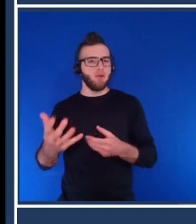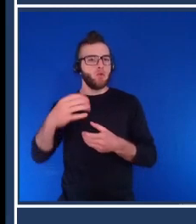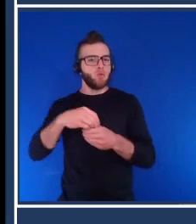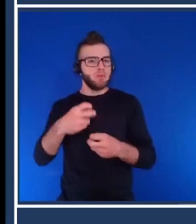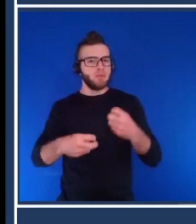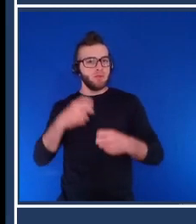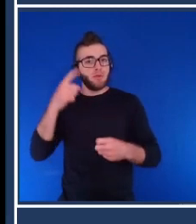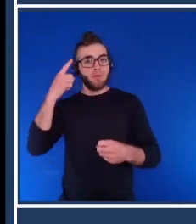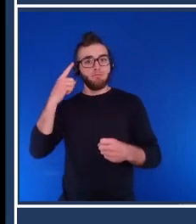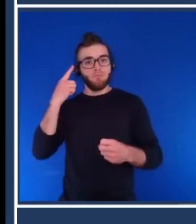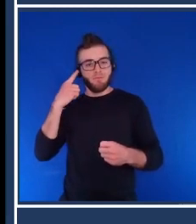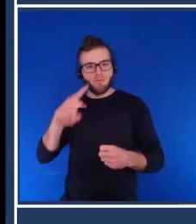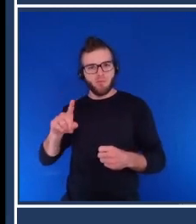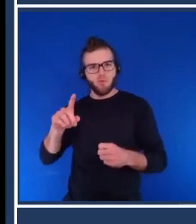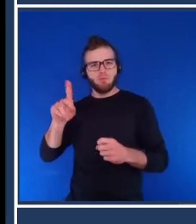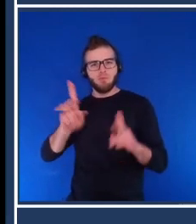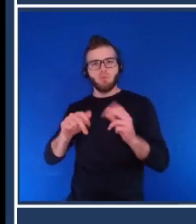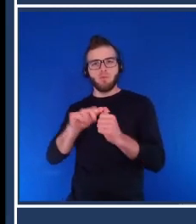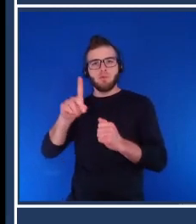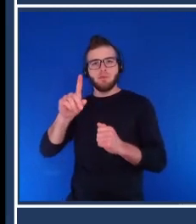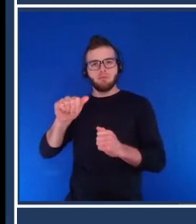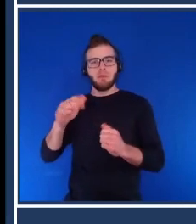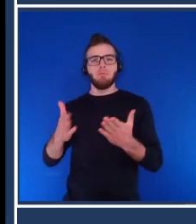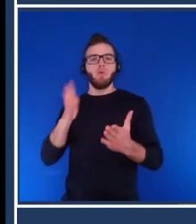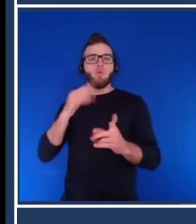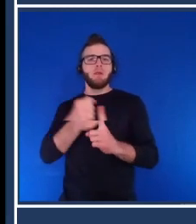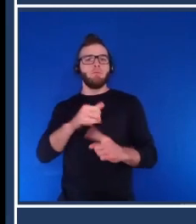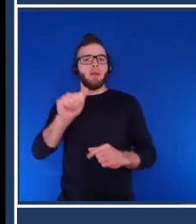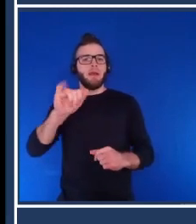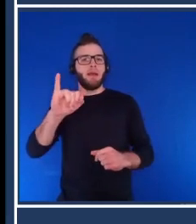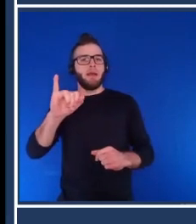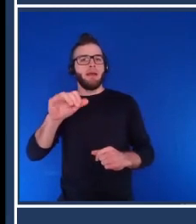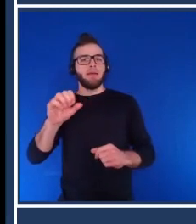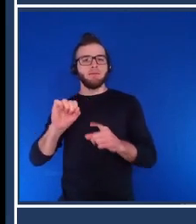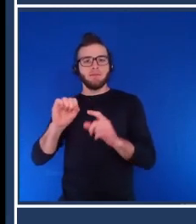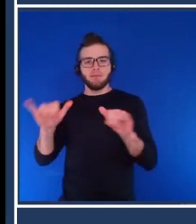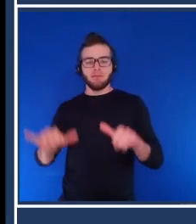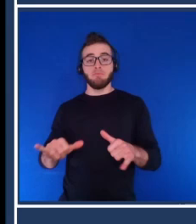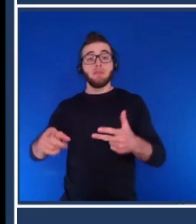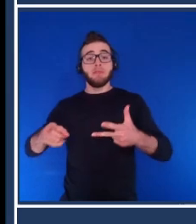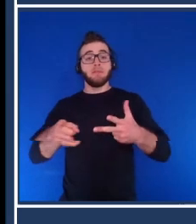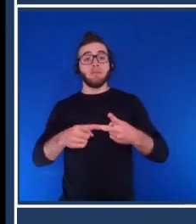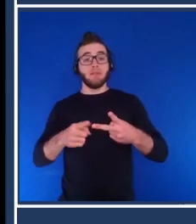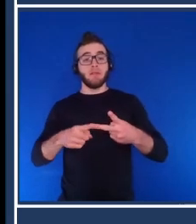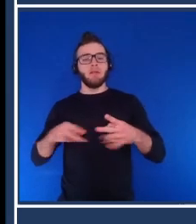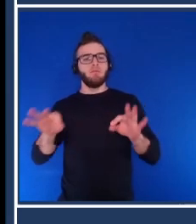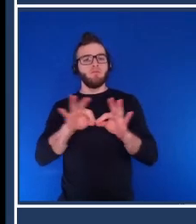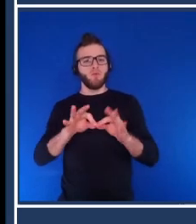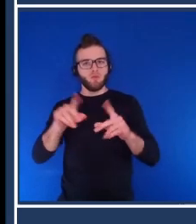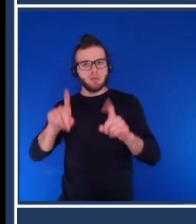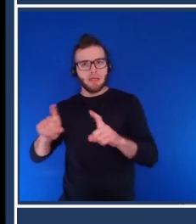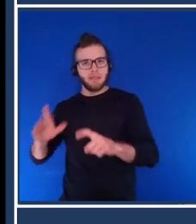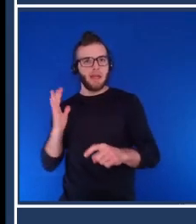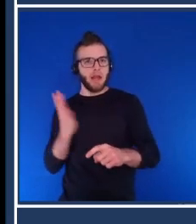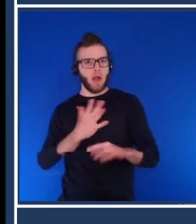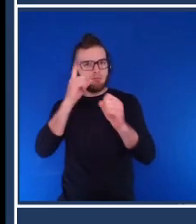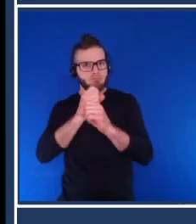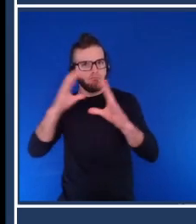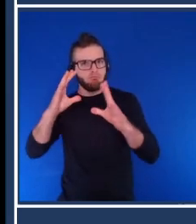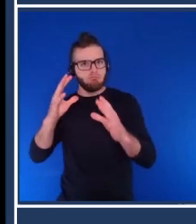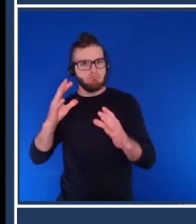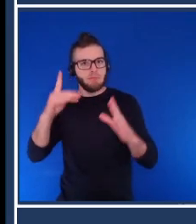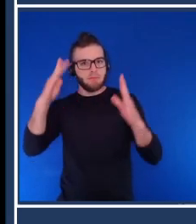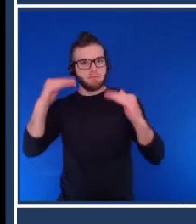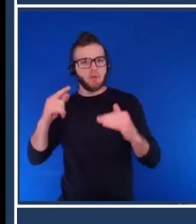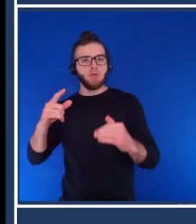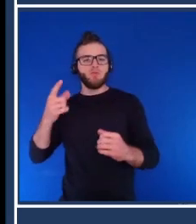AI systems. Second, it's important to test inclusion hypotheses to understand the failure scenarios and the extent to